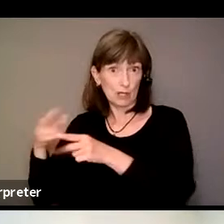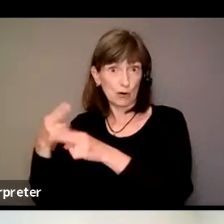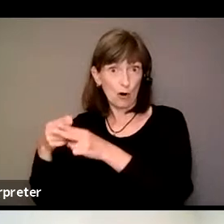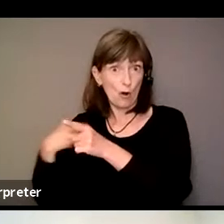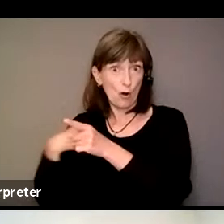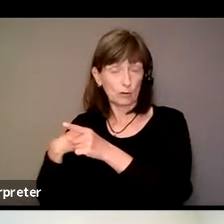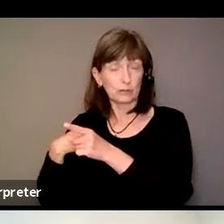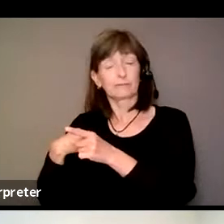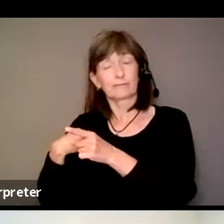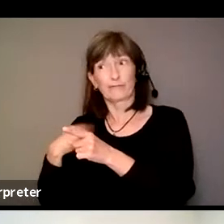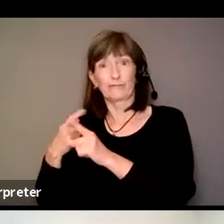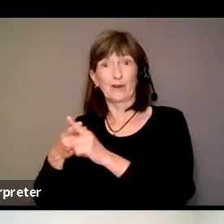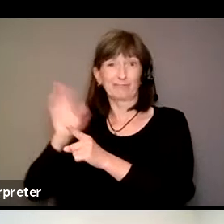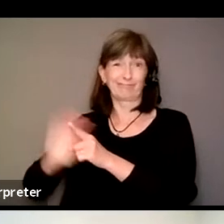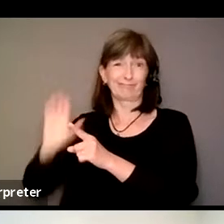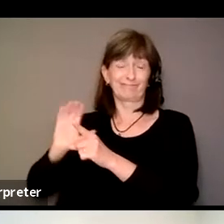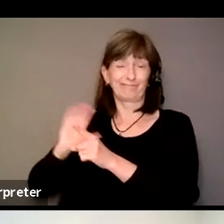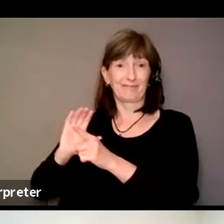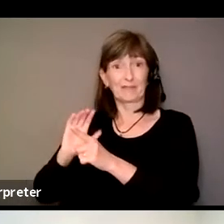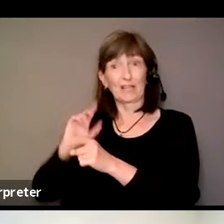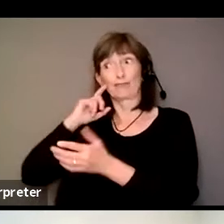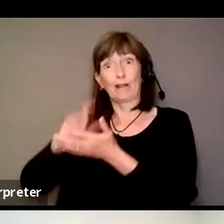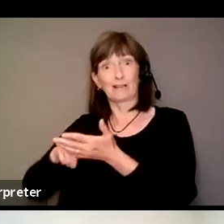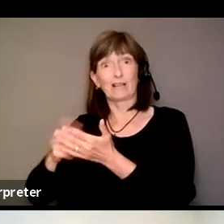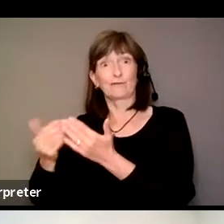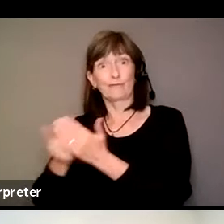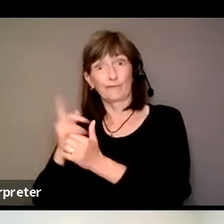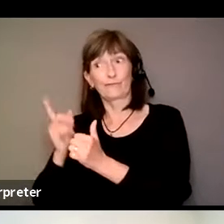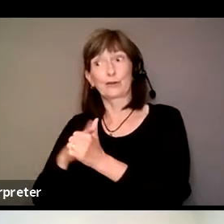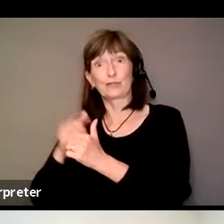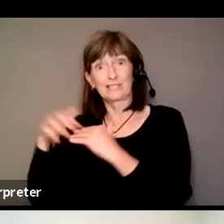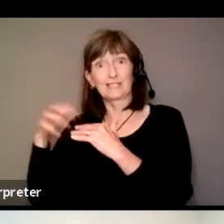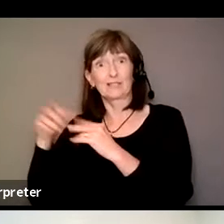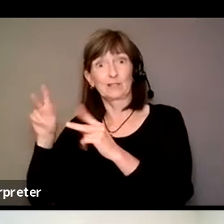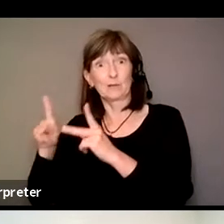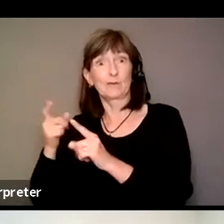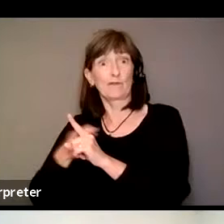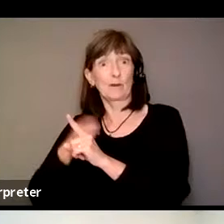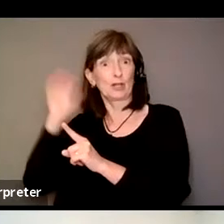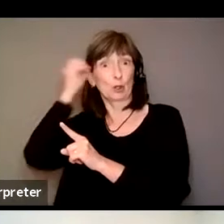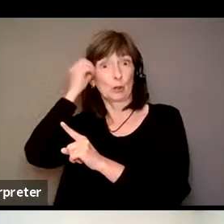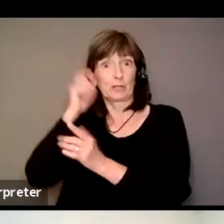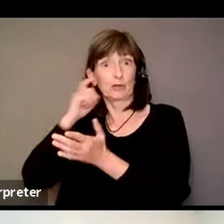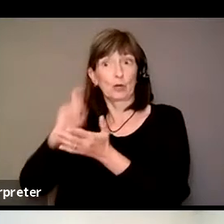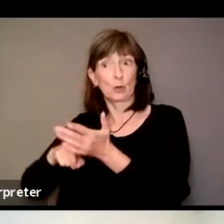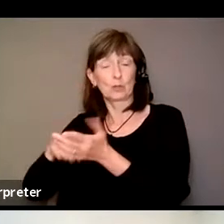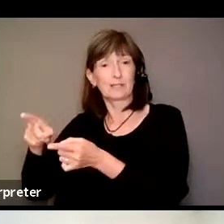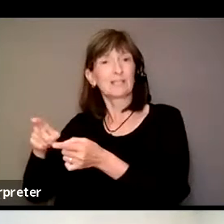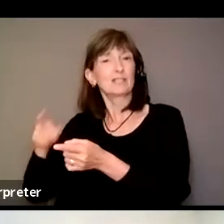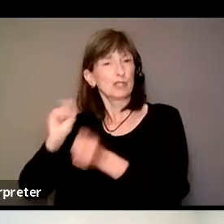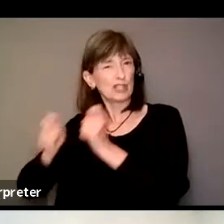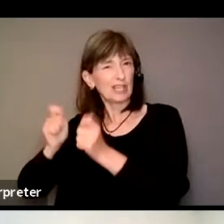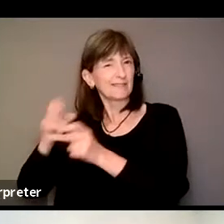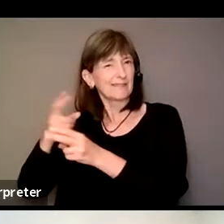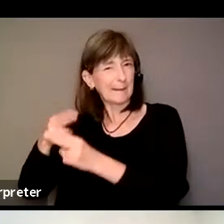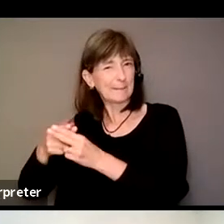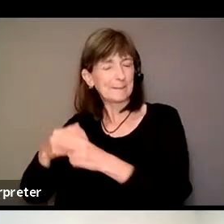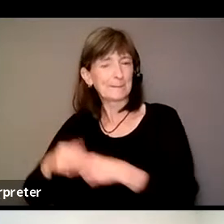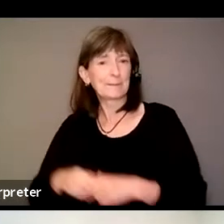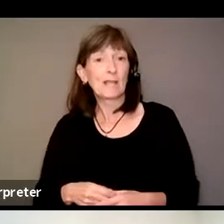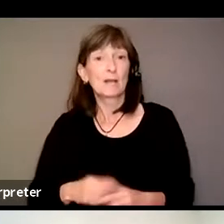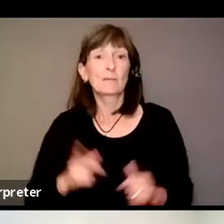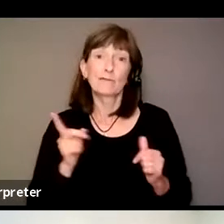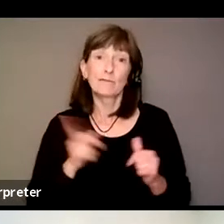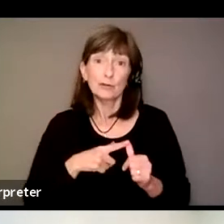So I think the biggest thing on reconciliation is that we have to talk about it. We have to